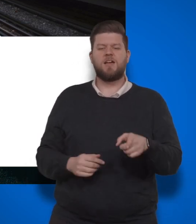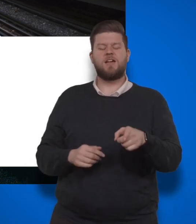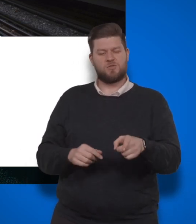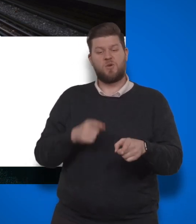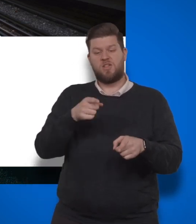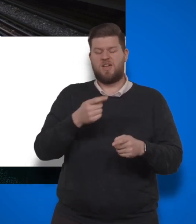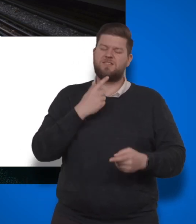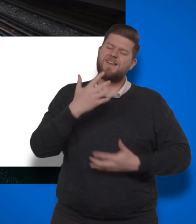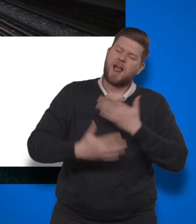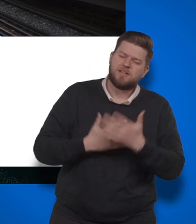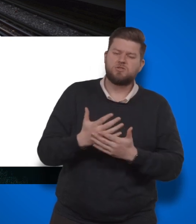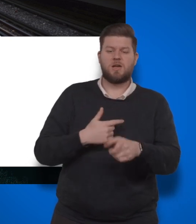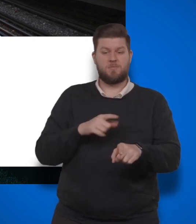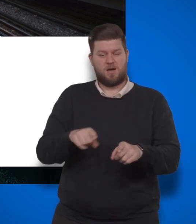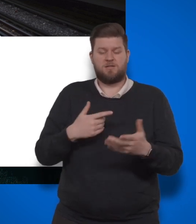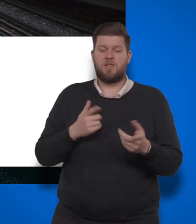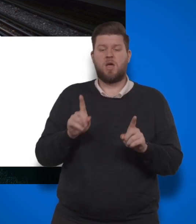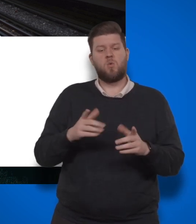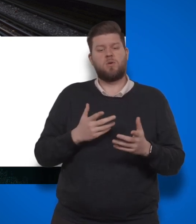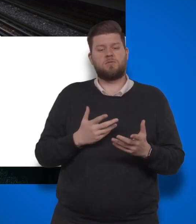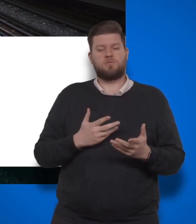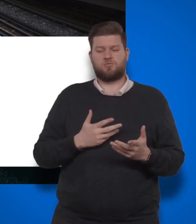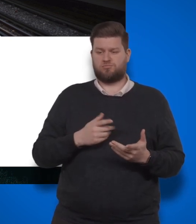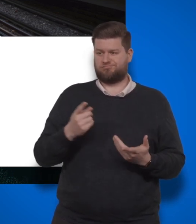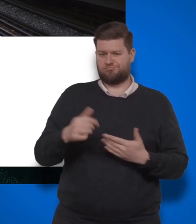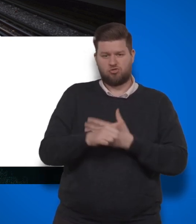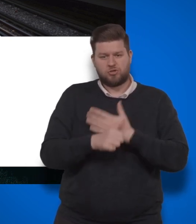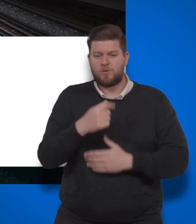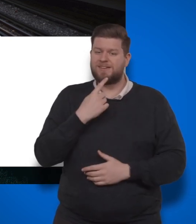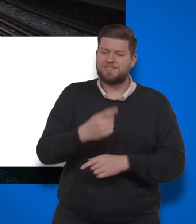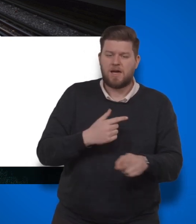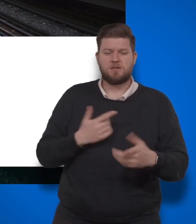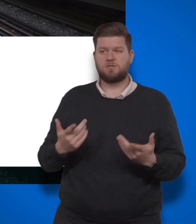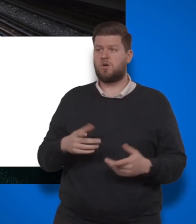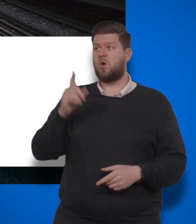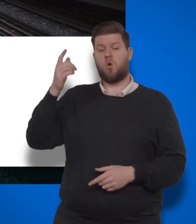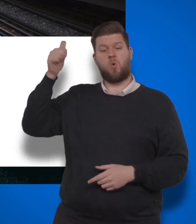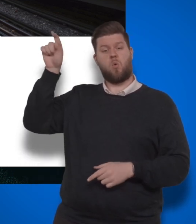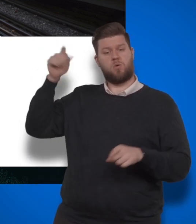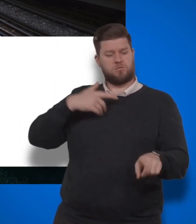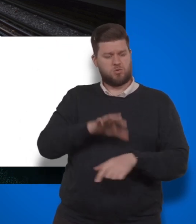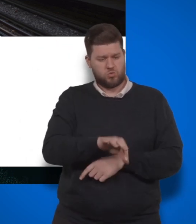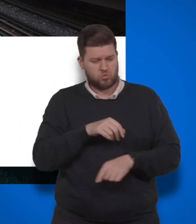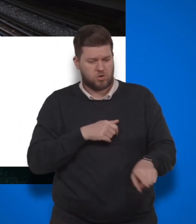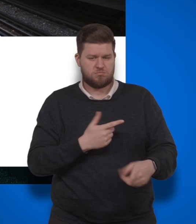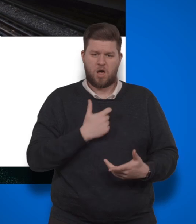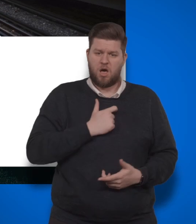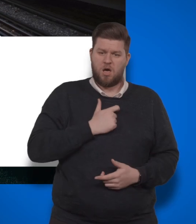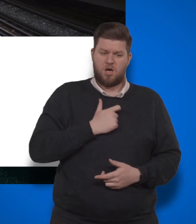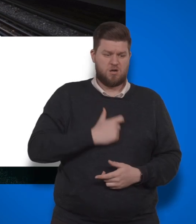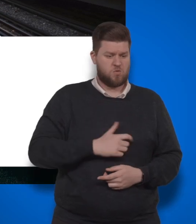Christianity claims, that God chose to take a humble carbon-based life form and use it to map